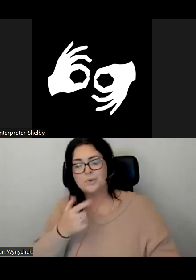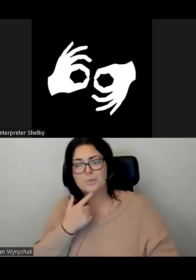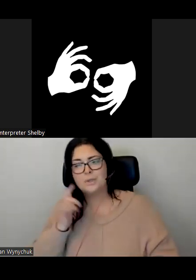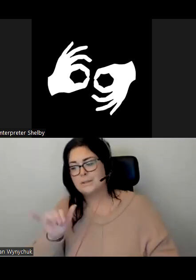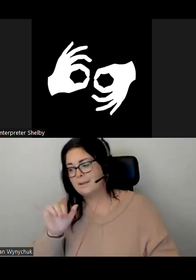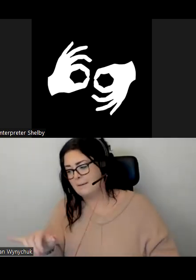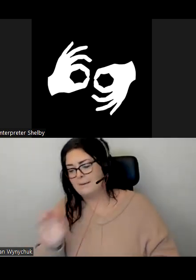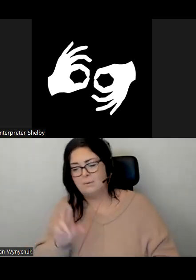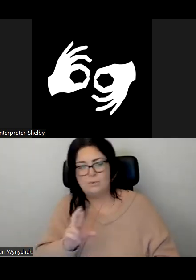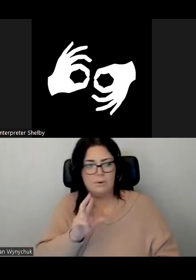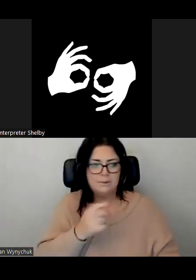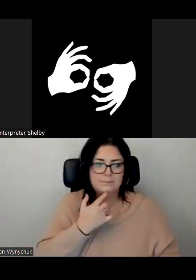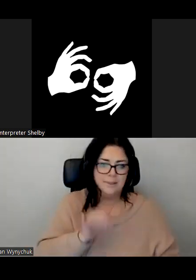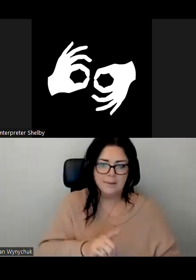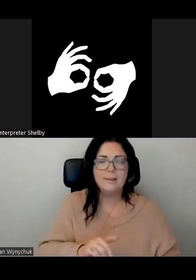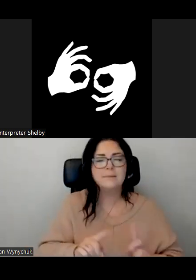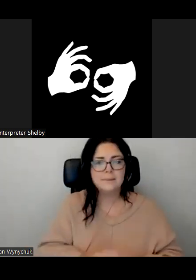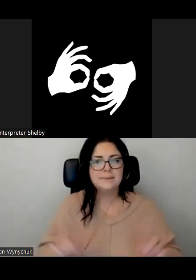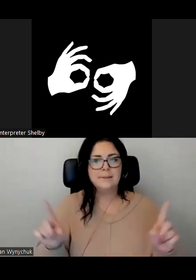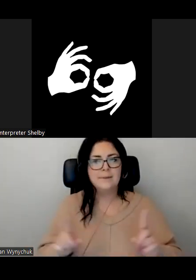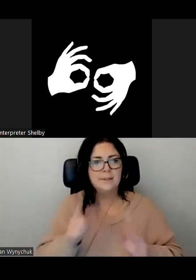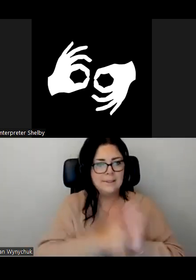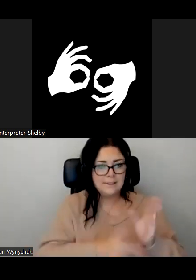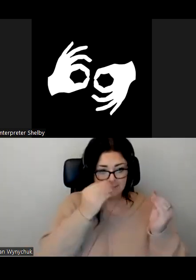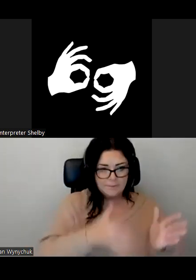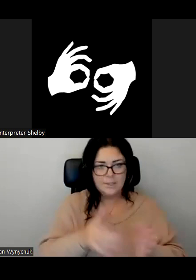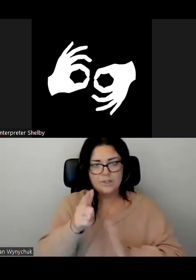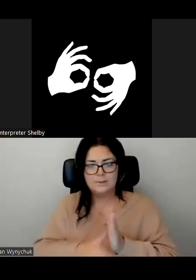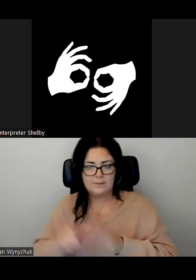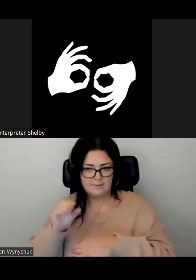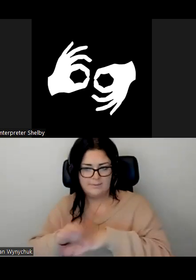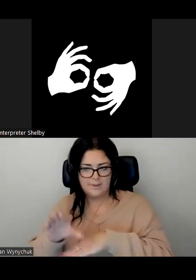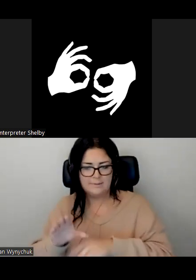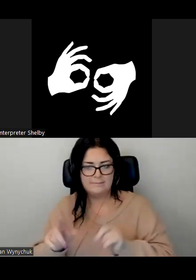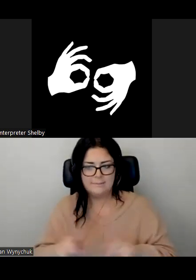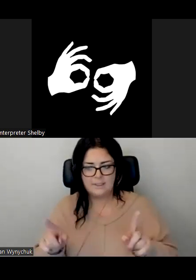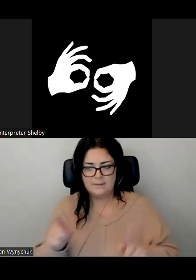way. So that's the difference between legal info and legal advice.